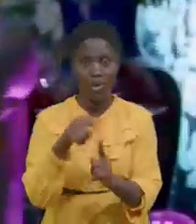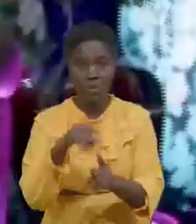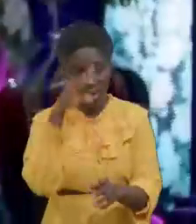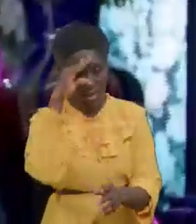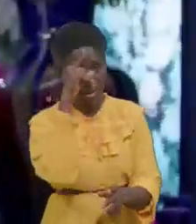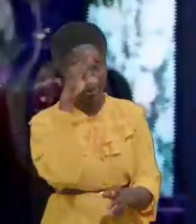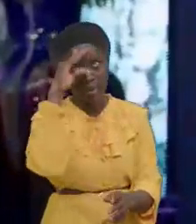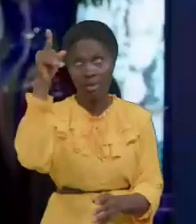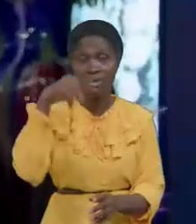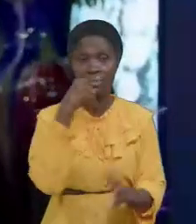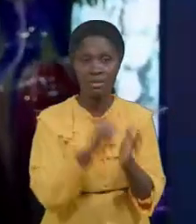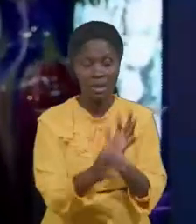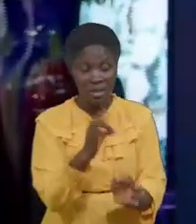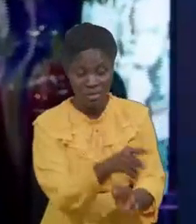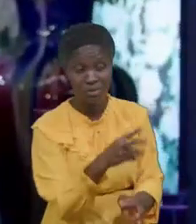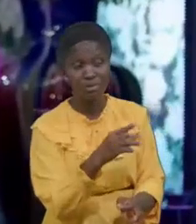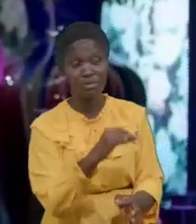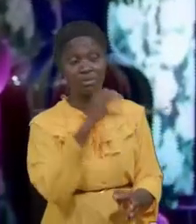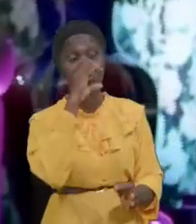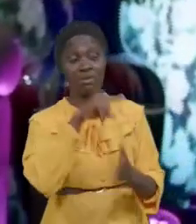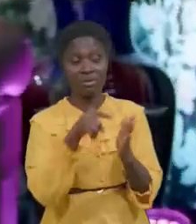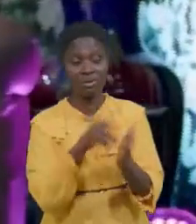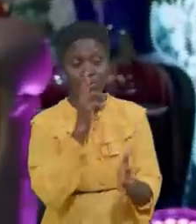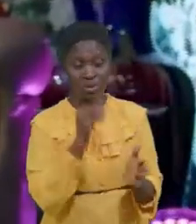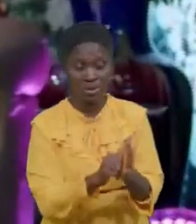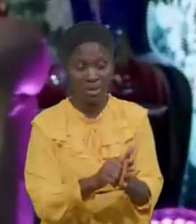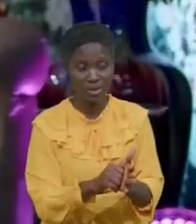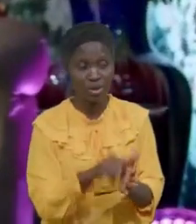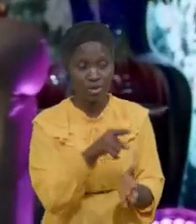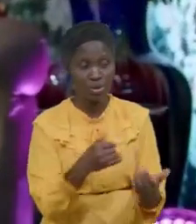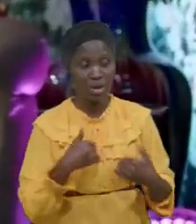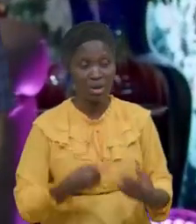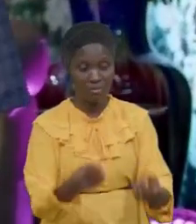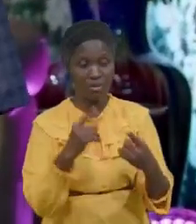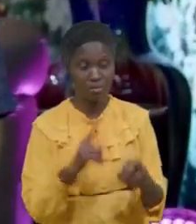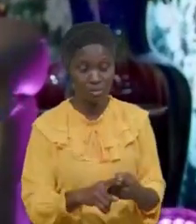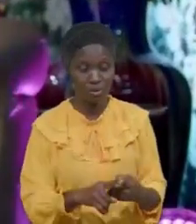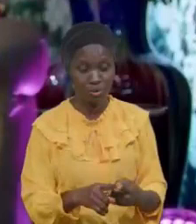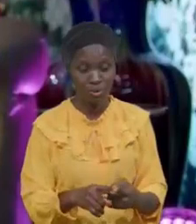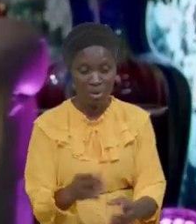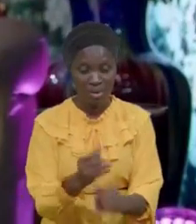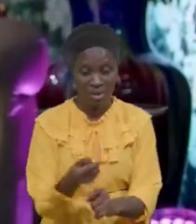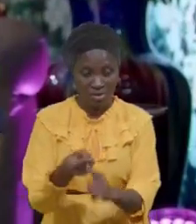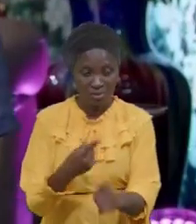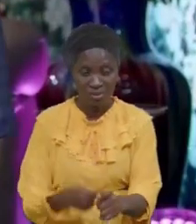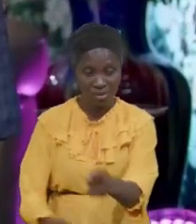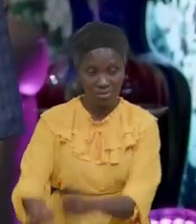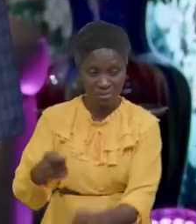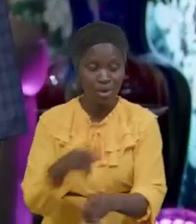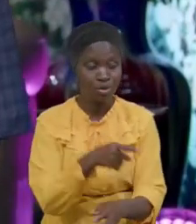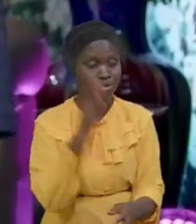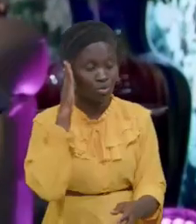drink this water that you have come to draw from the well, you will search